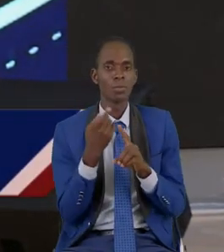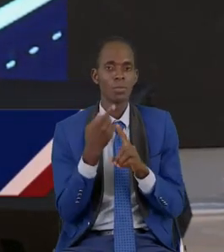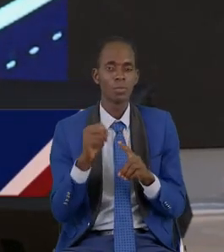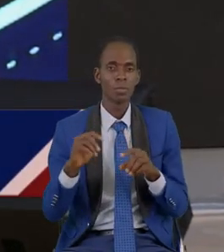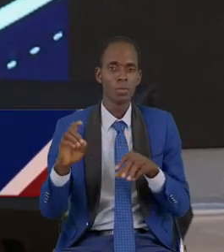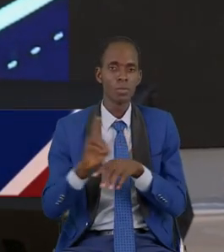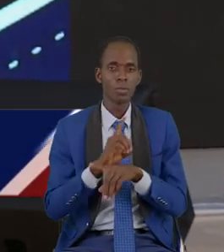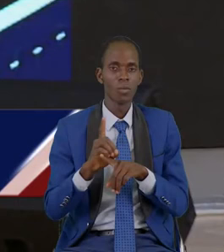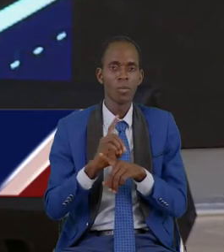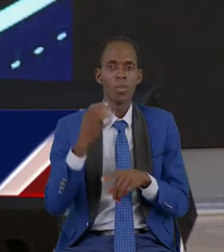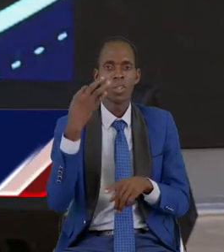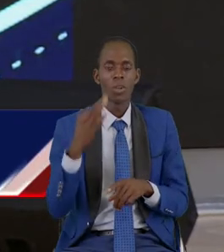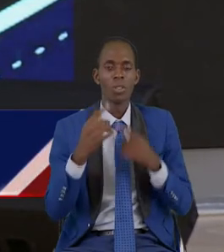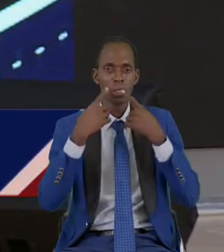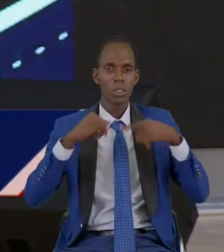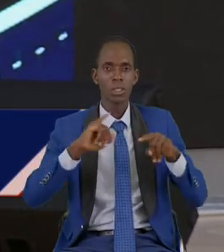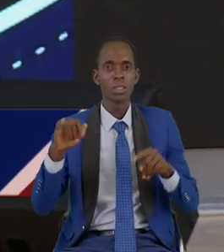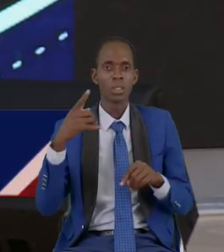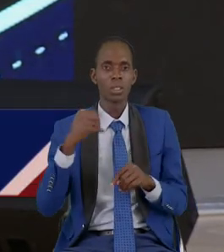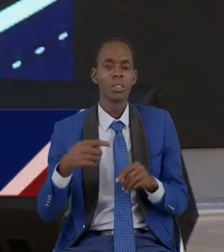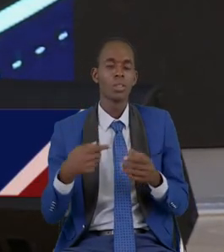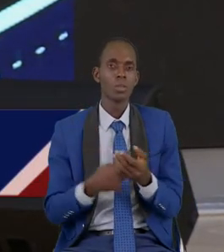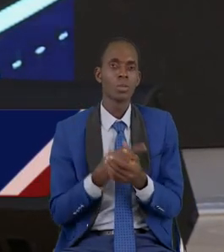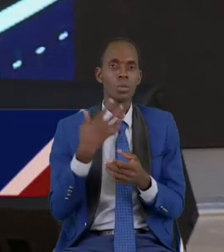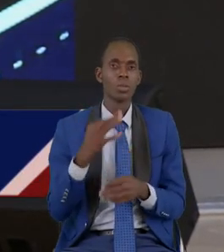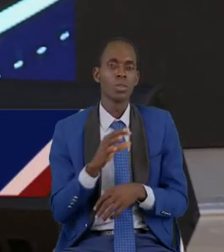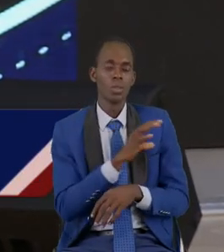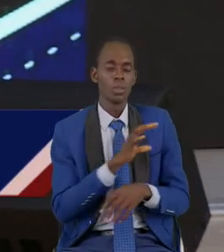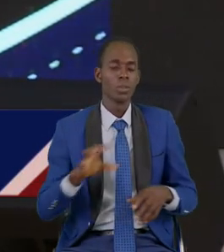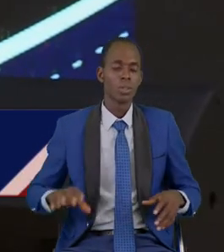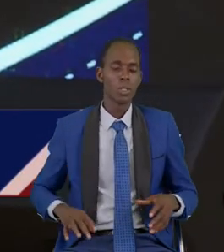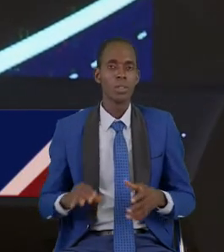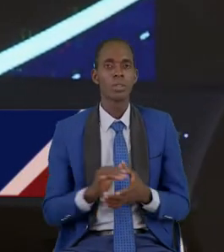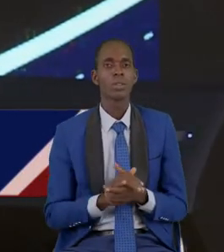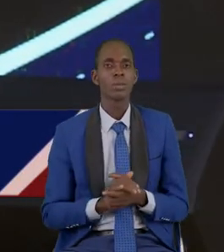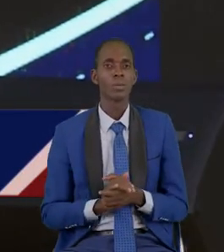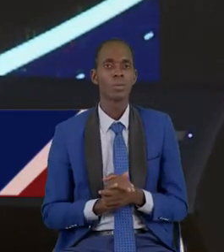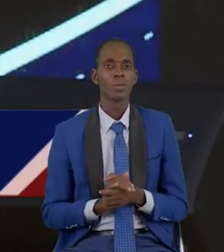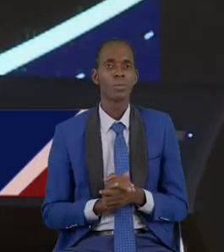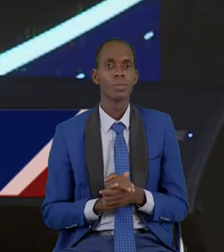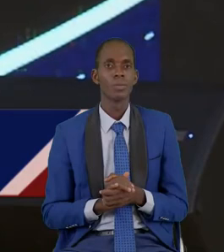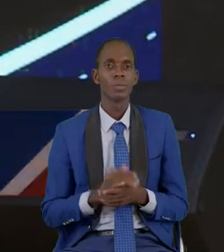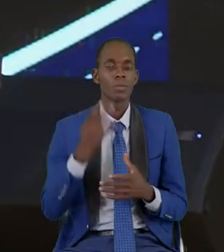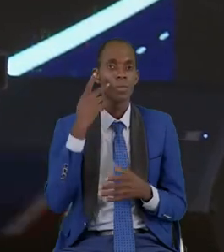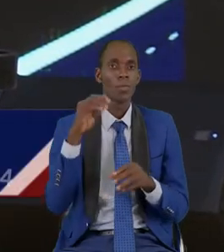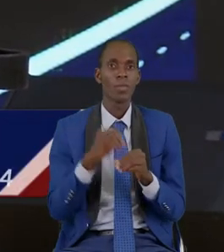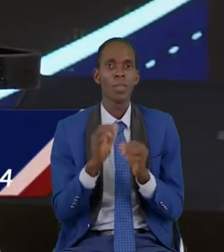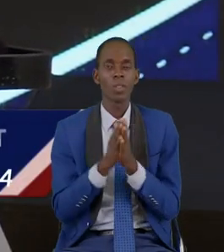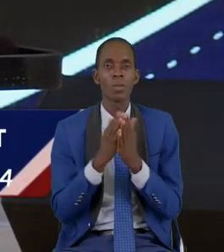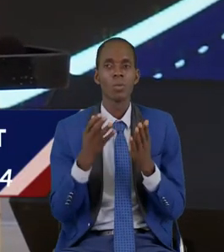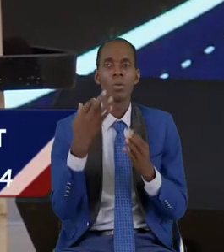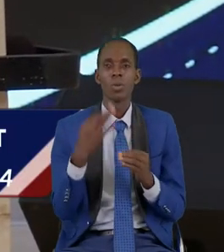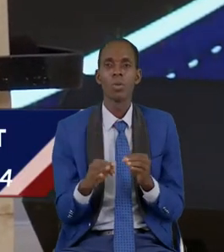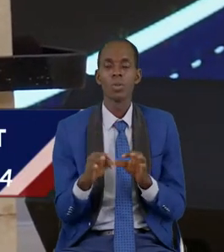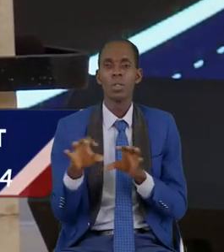of declaring the gospel of Christ. We're looking at Acts of the Apostles chapter